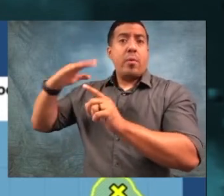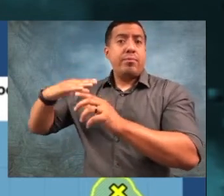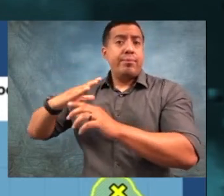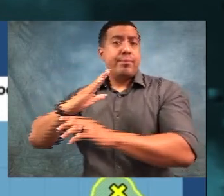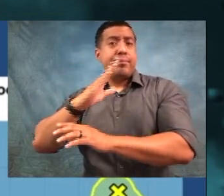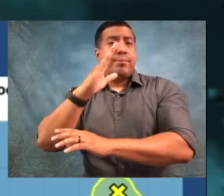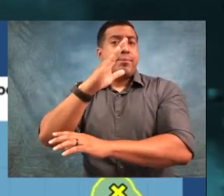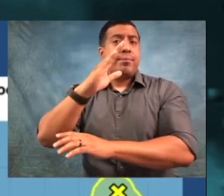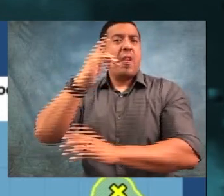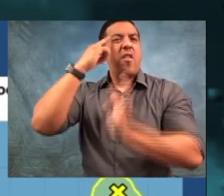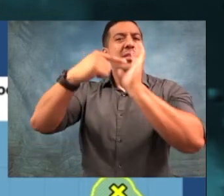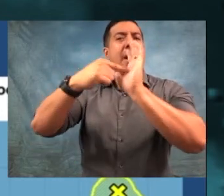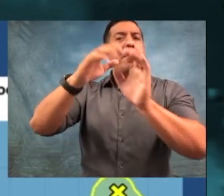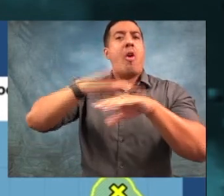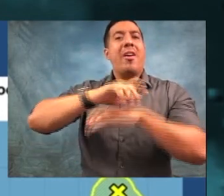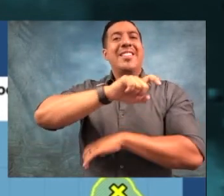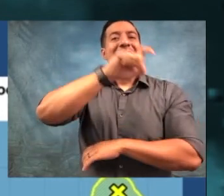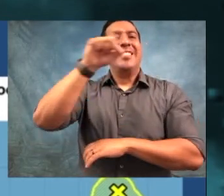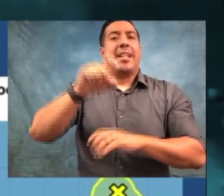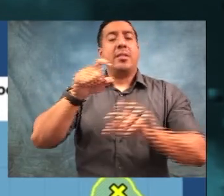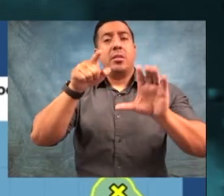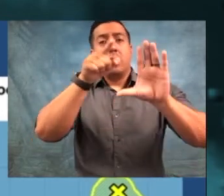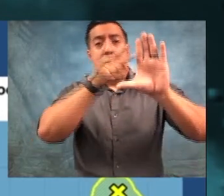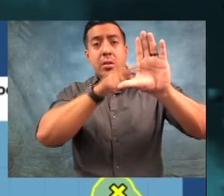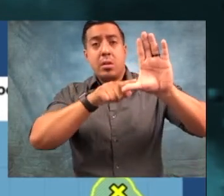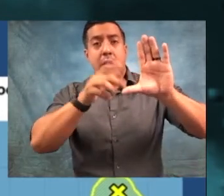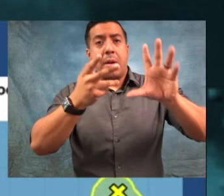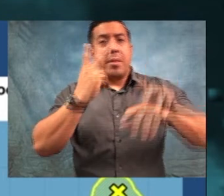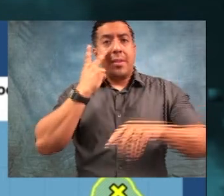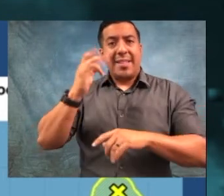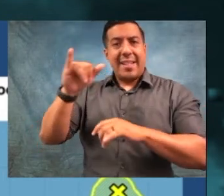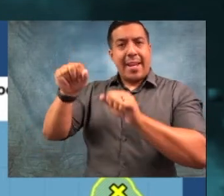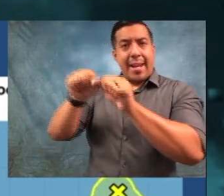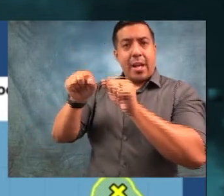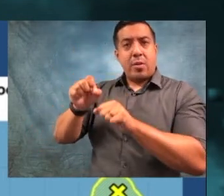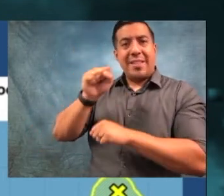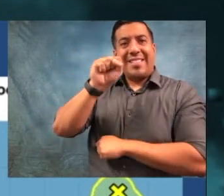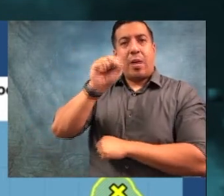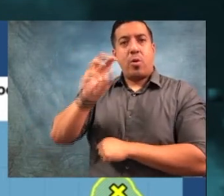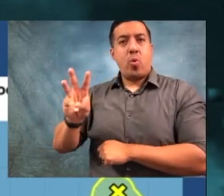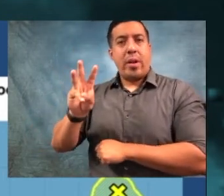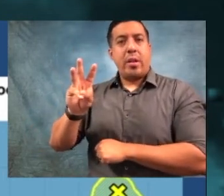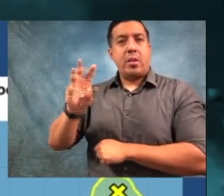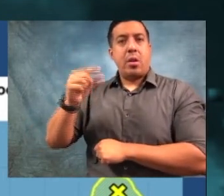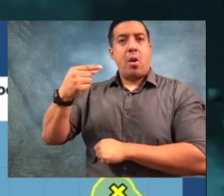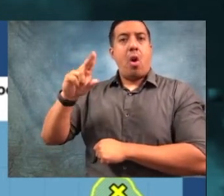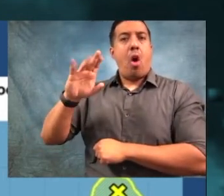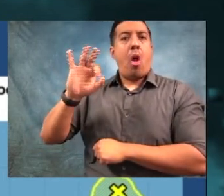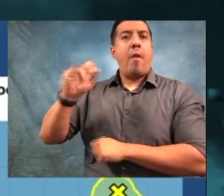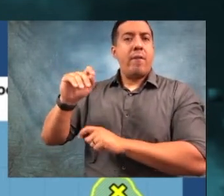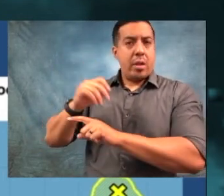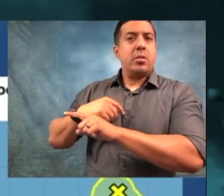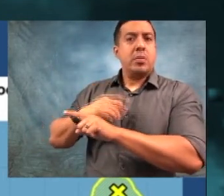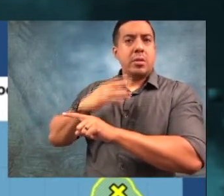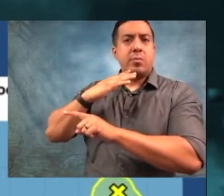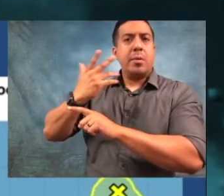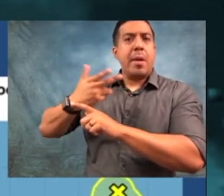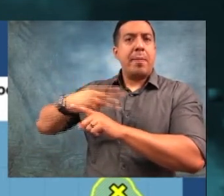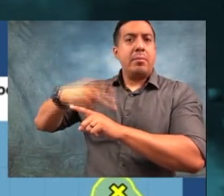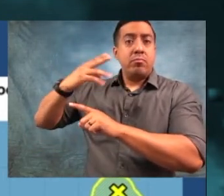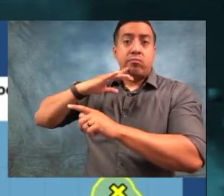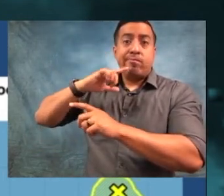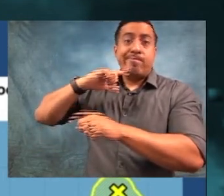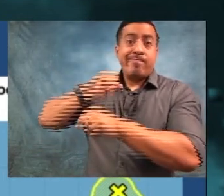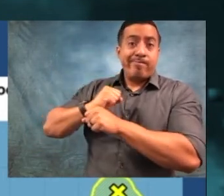develop in the next 5 days? So for us on the Texas coast, you might immediately look at that area down there in the southwest